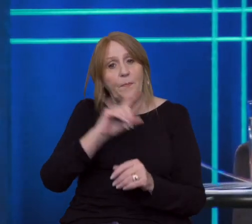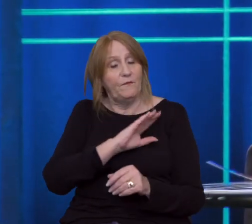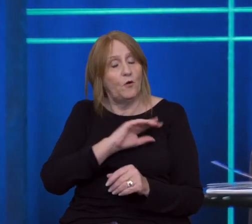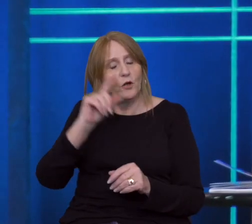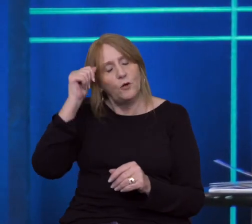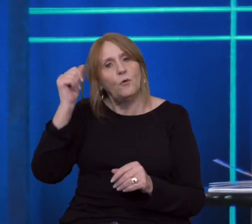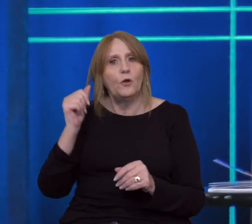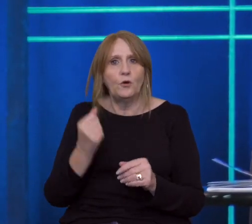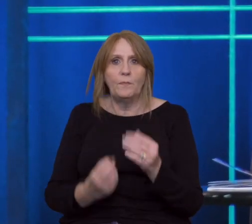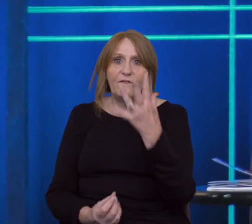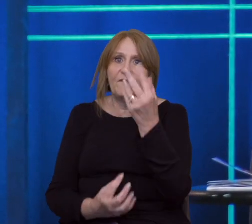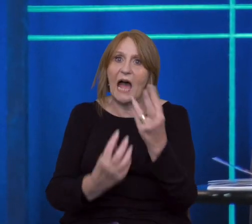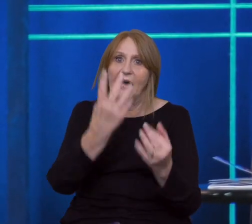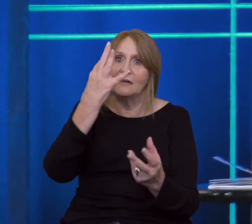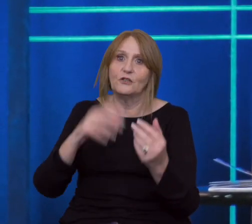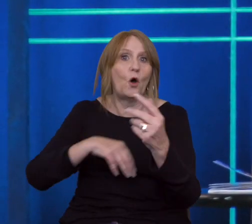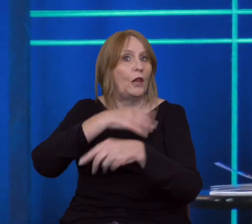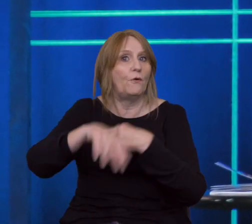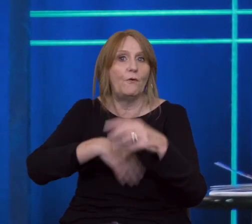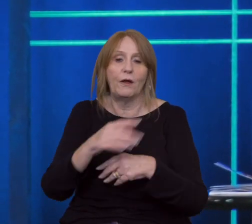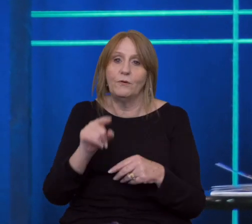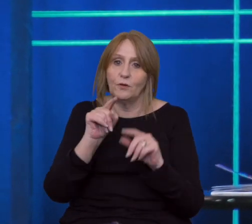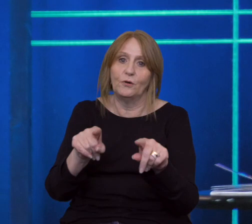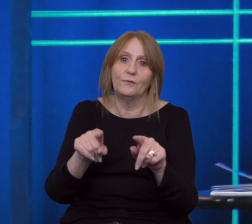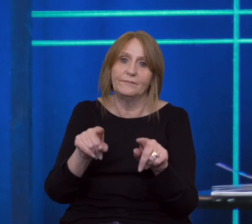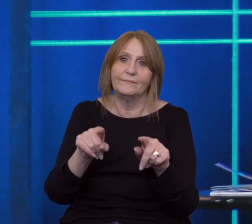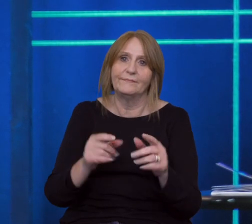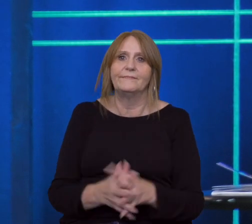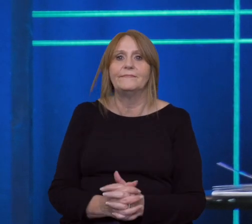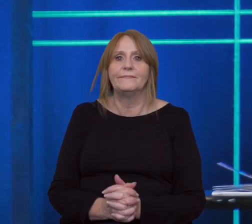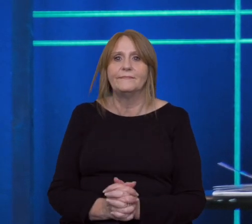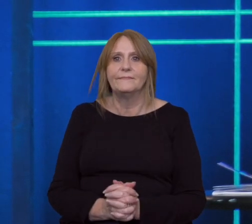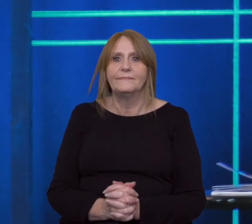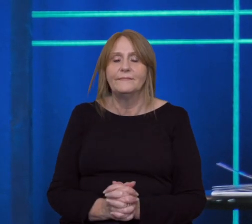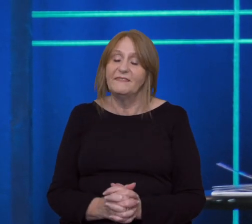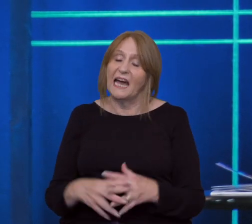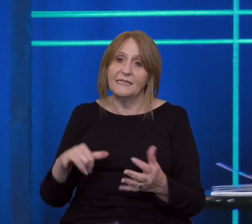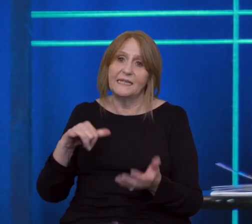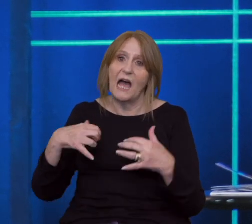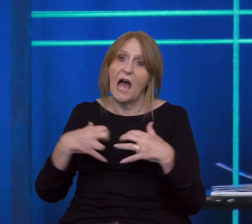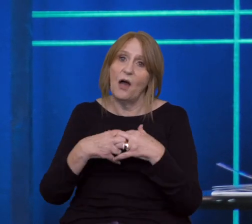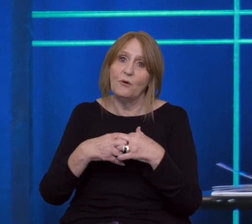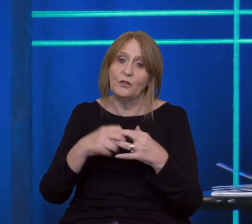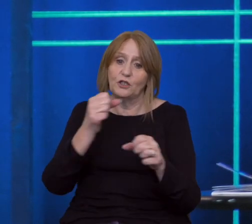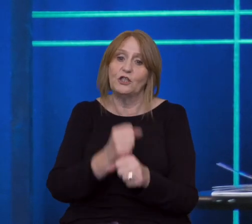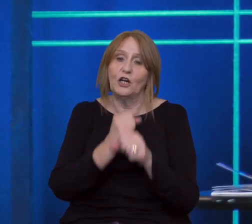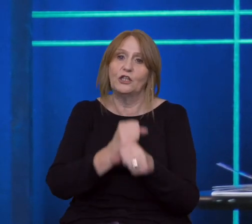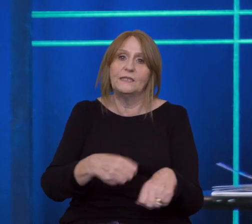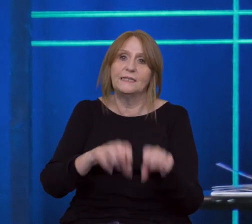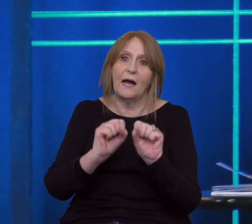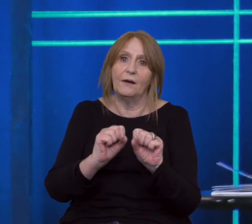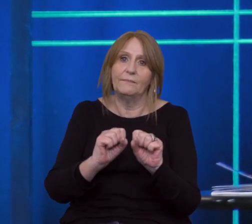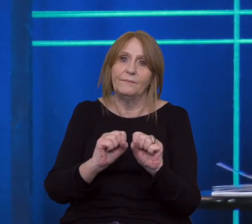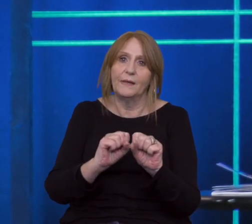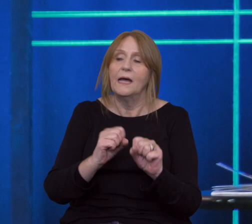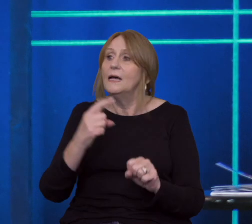fire all around you. That's actually how churches get started. Somebody goes with enough fire in their